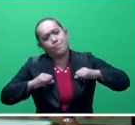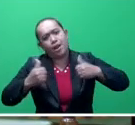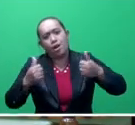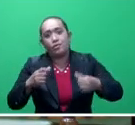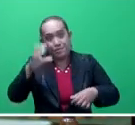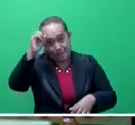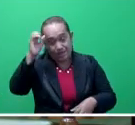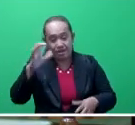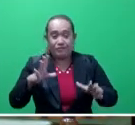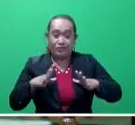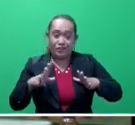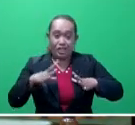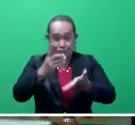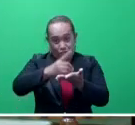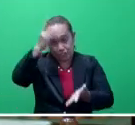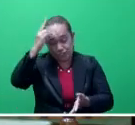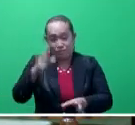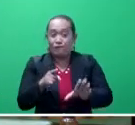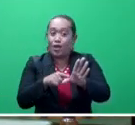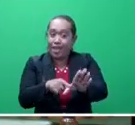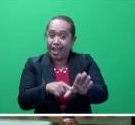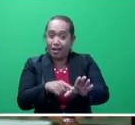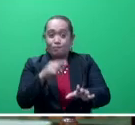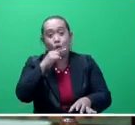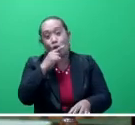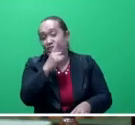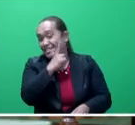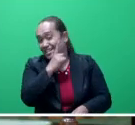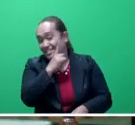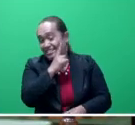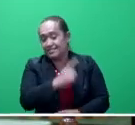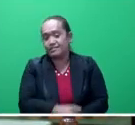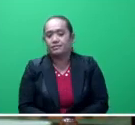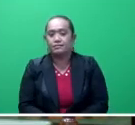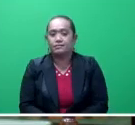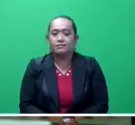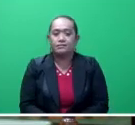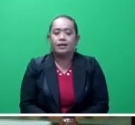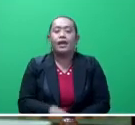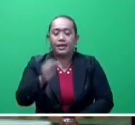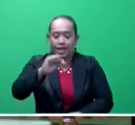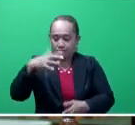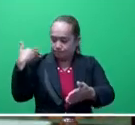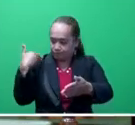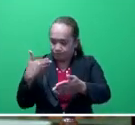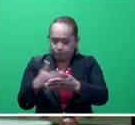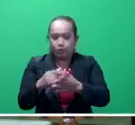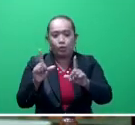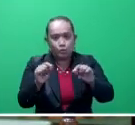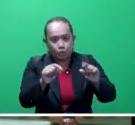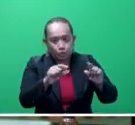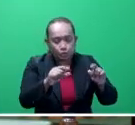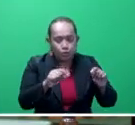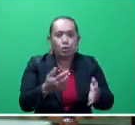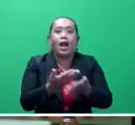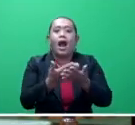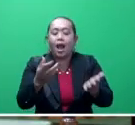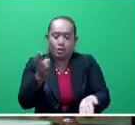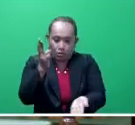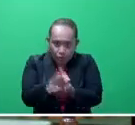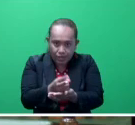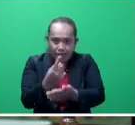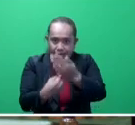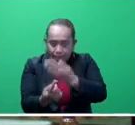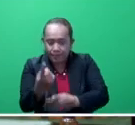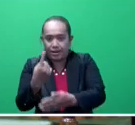of opportunity for young boys and girls in school. And there's clearly more we can and should be doing to make equality the reality for the